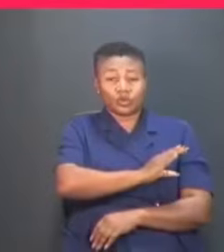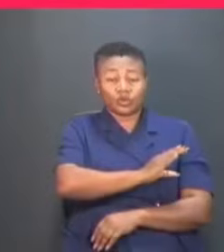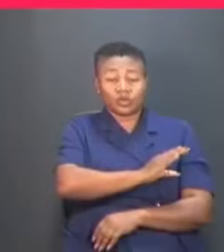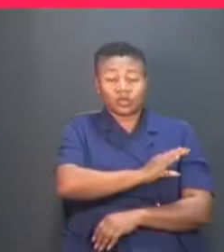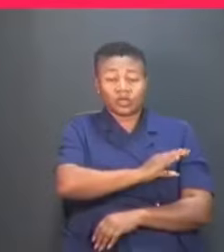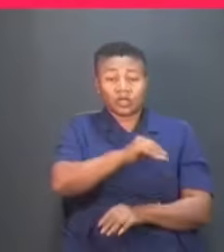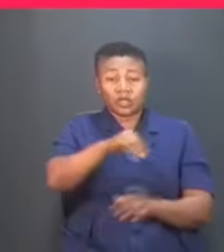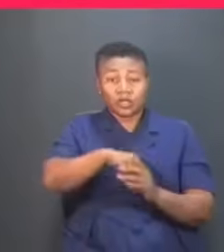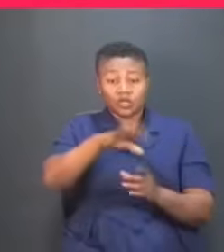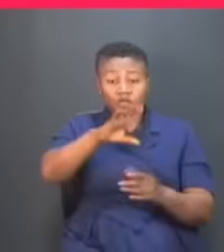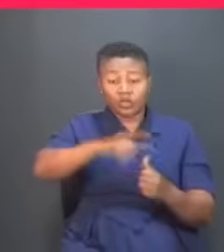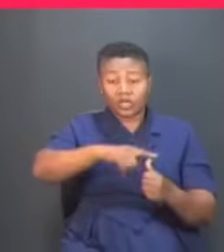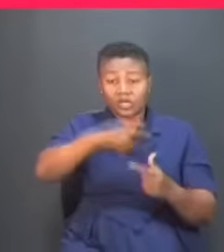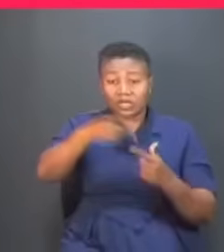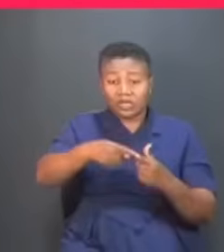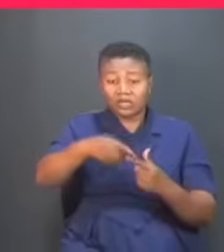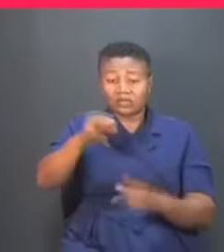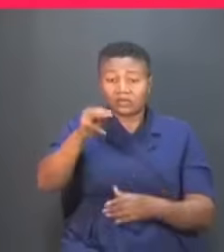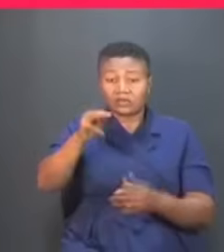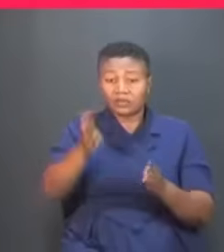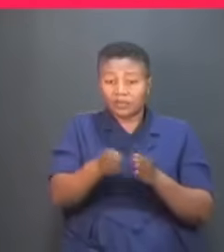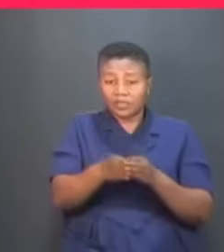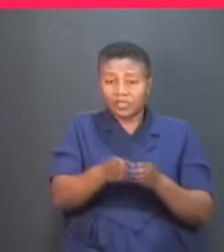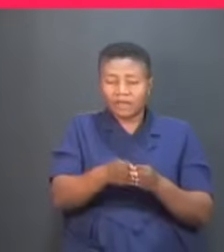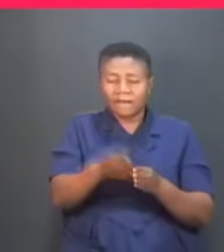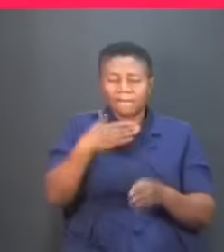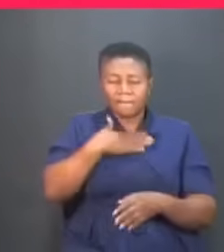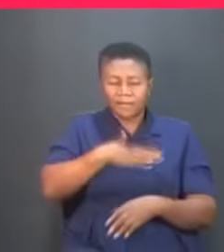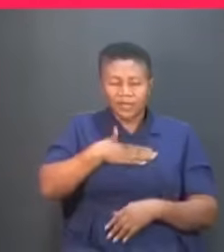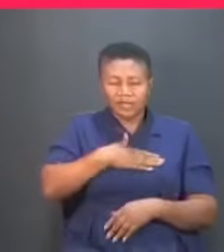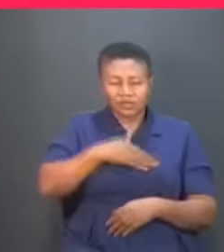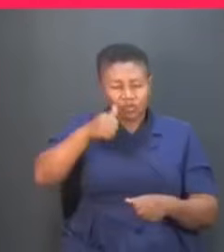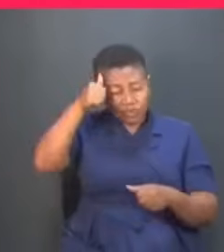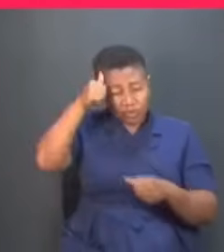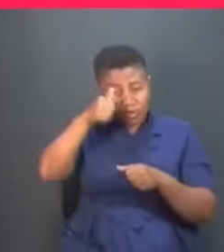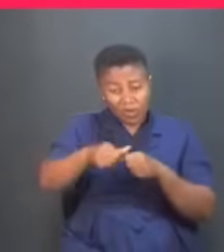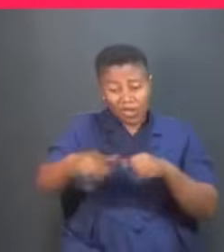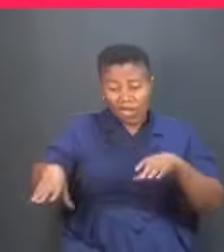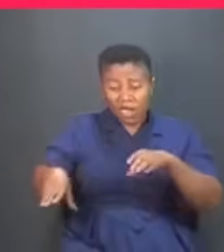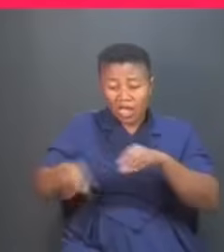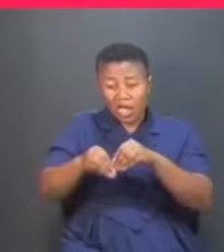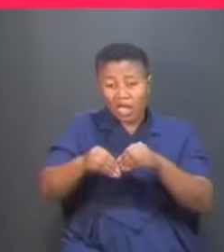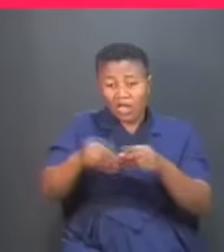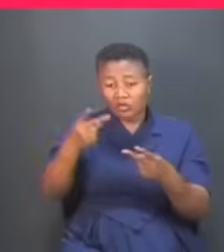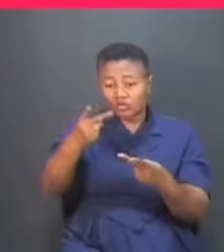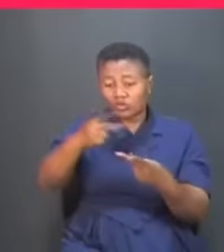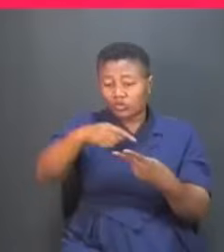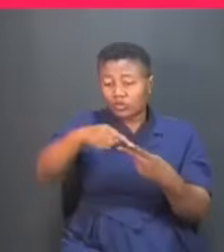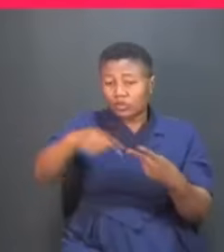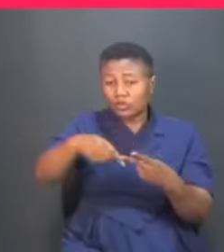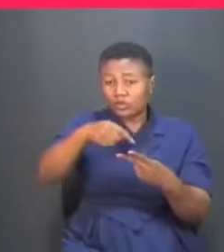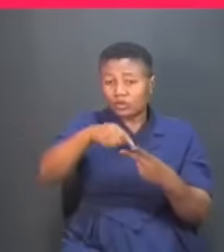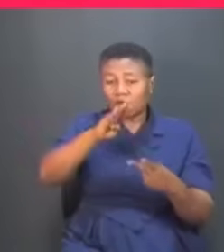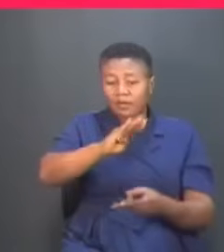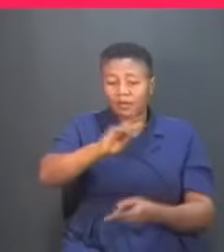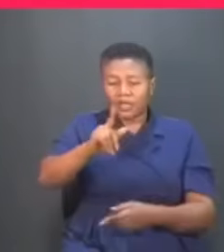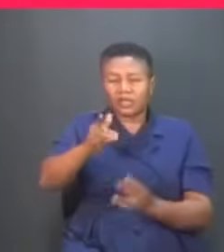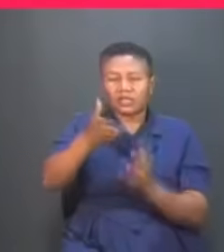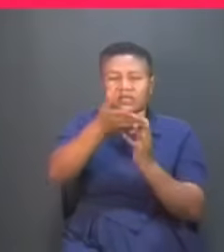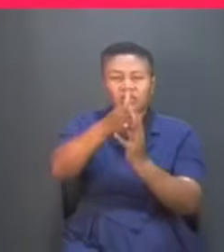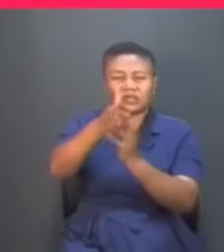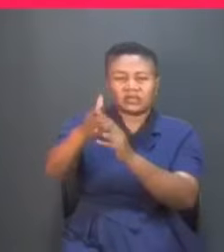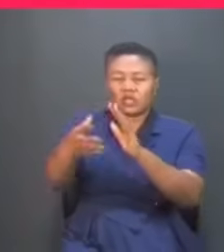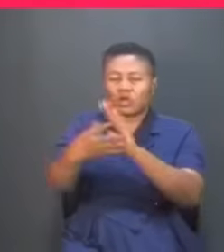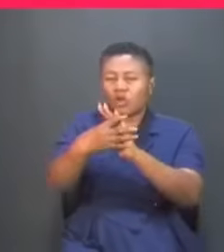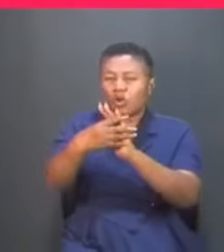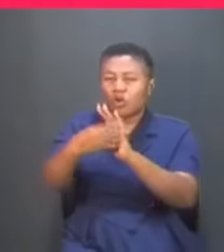meeting, please schedule these two bills, and copies will be given to all members. And I want